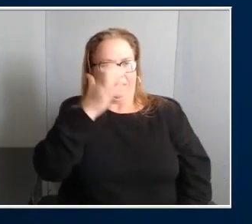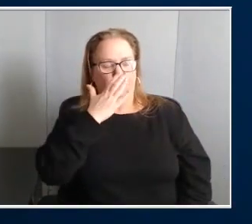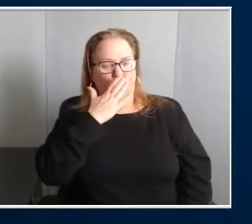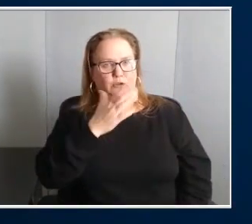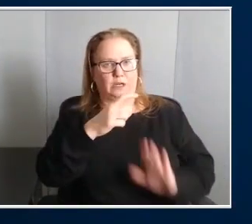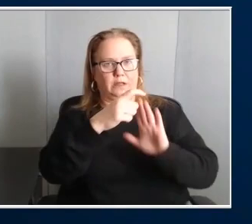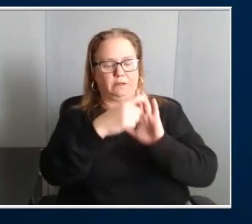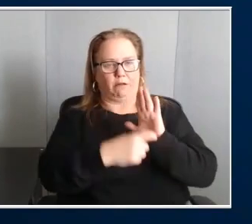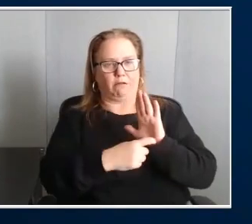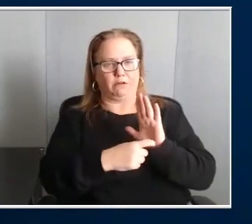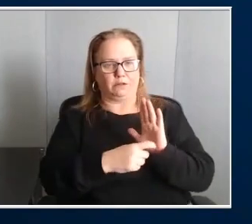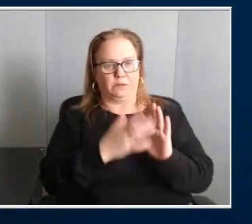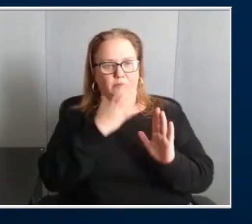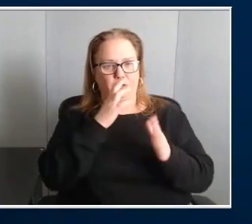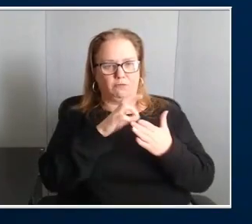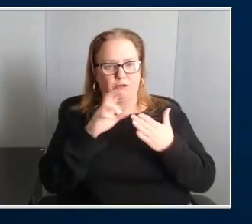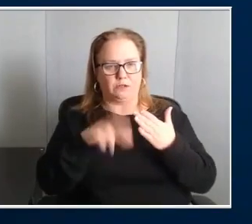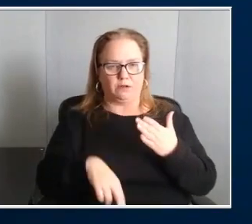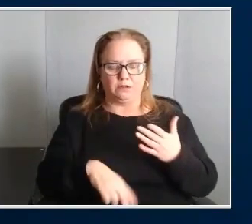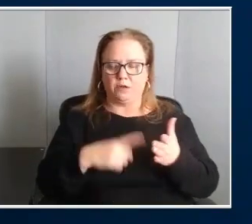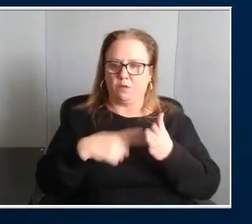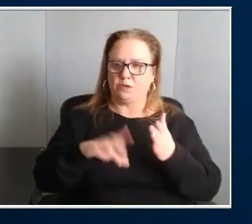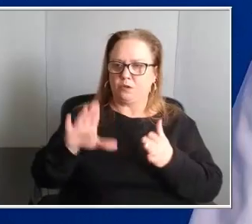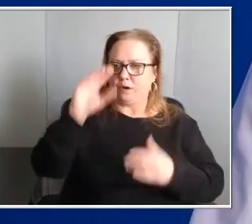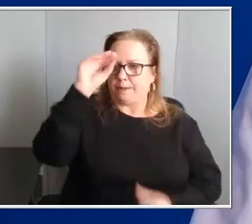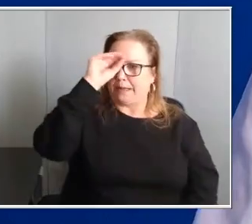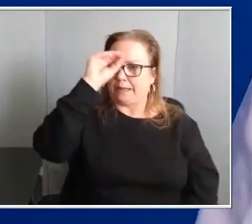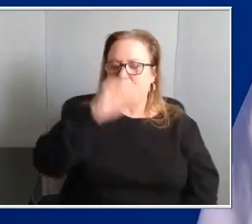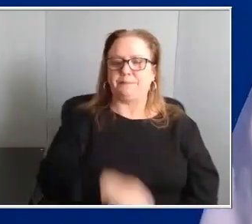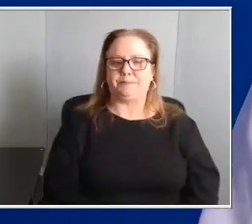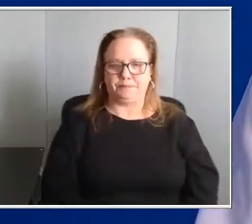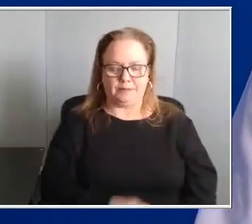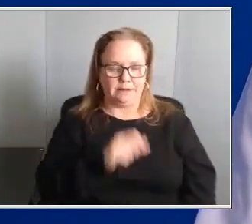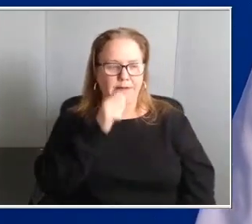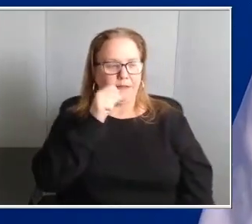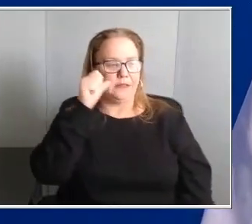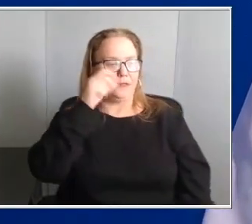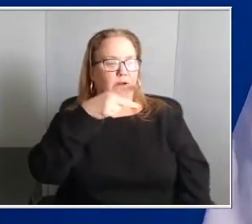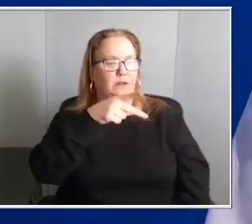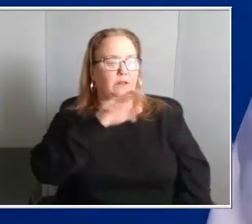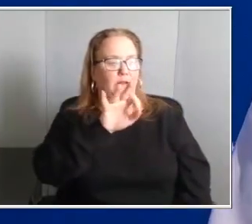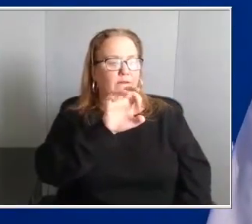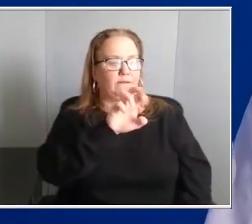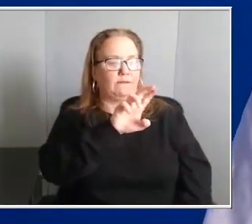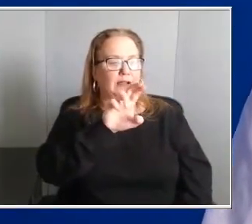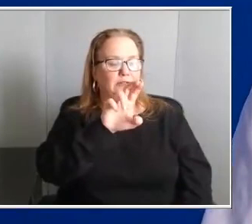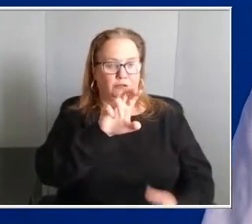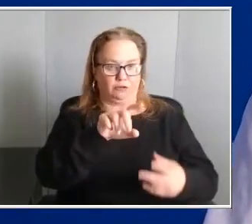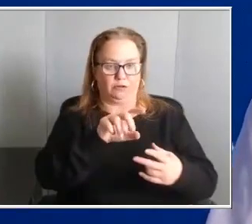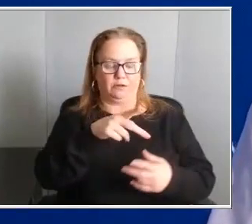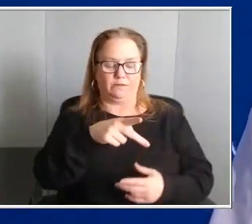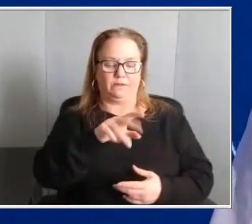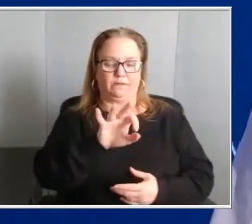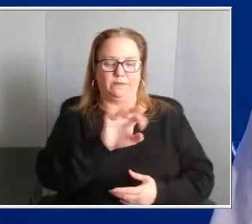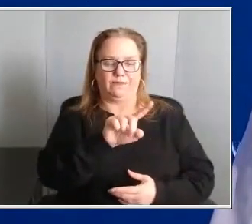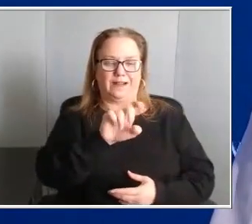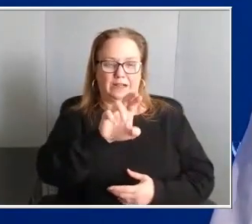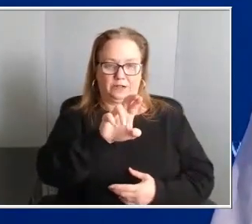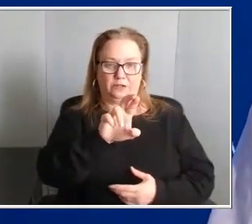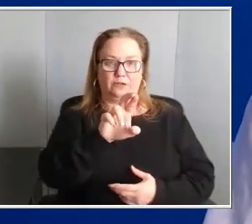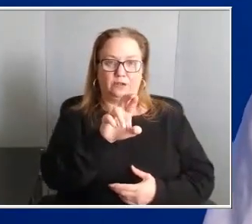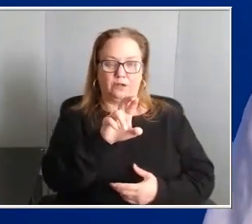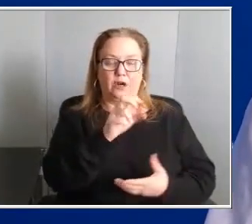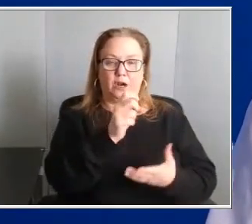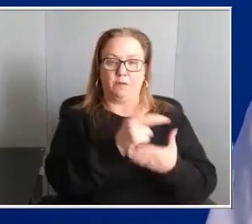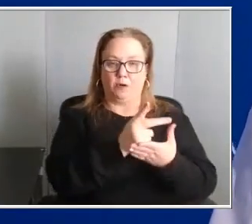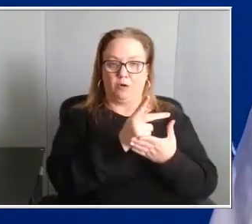I'm expecting a good result. What do you think? Yeah, so yesterday we got the Pfizer, which was